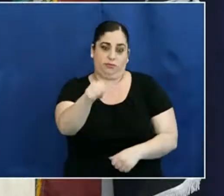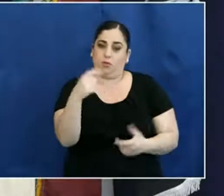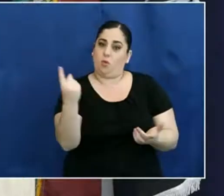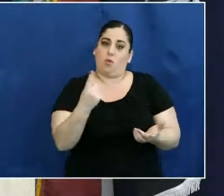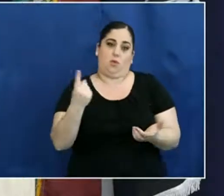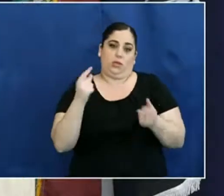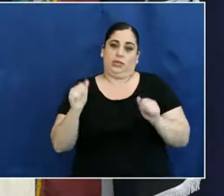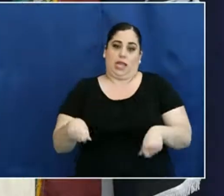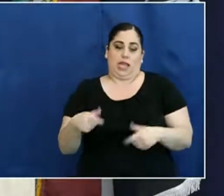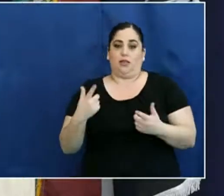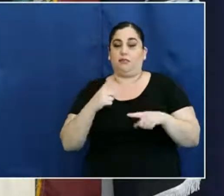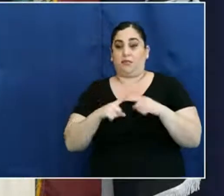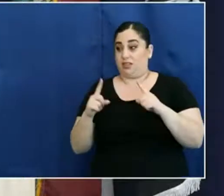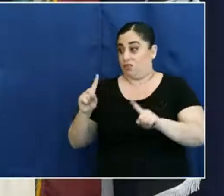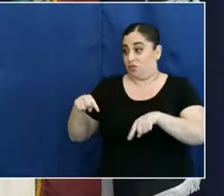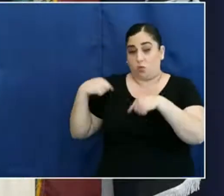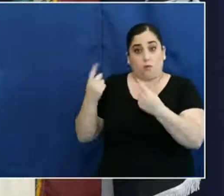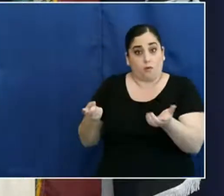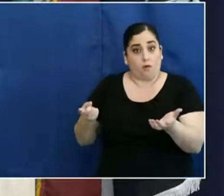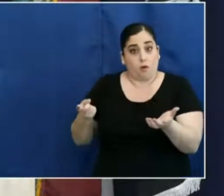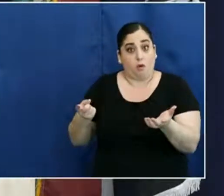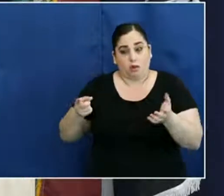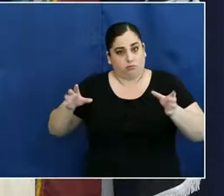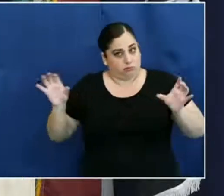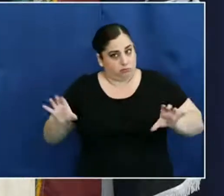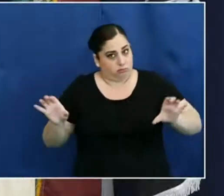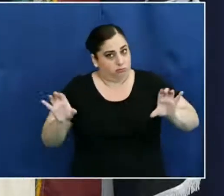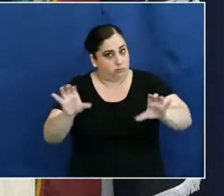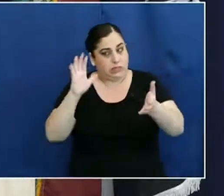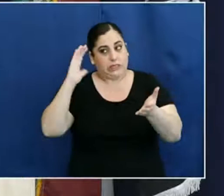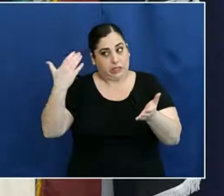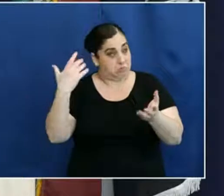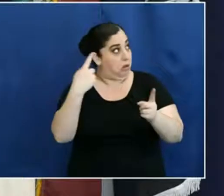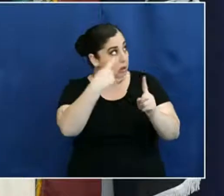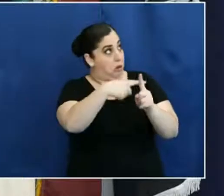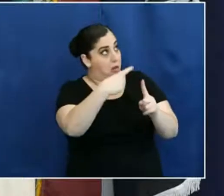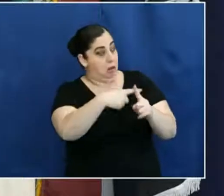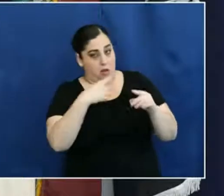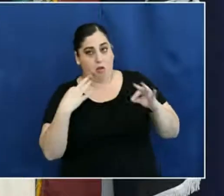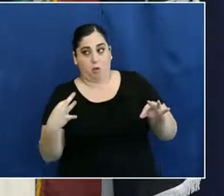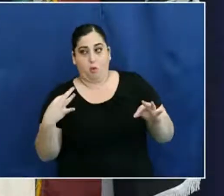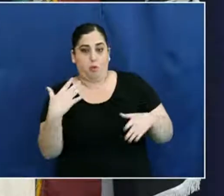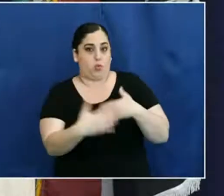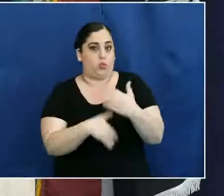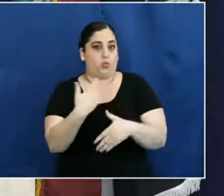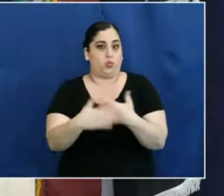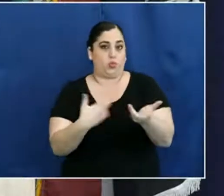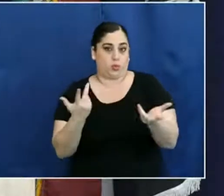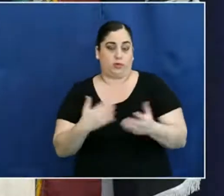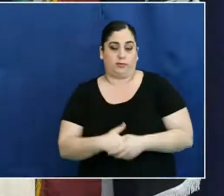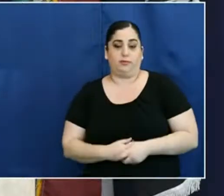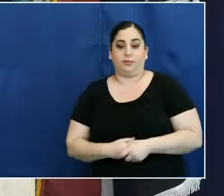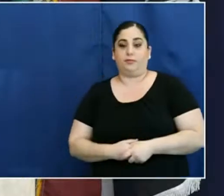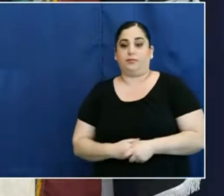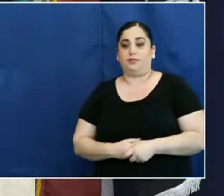as a county, we're headed in a good direction. When you say supply to increase,